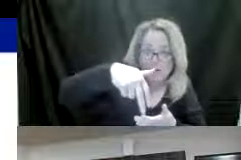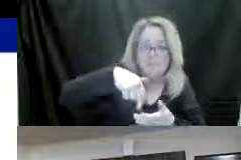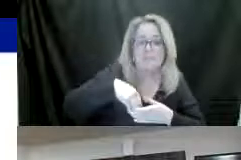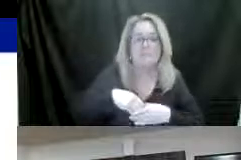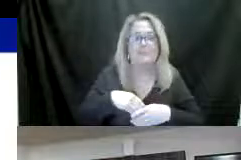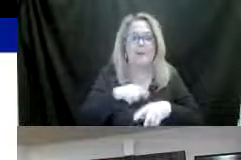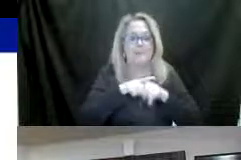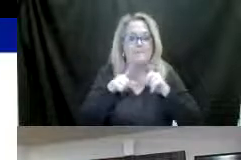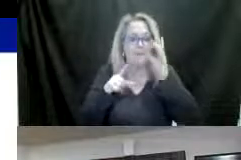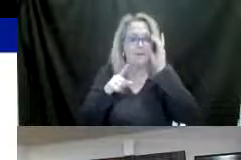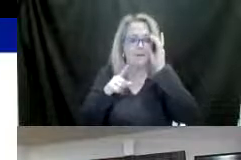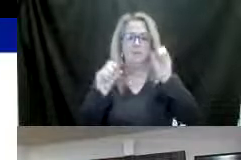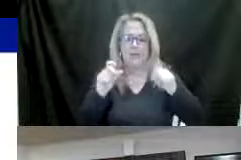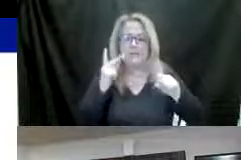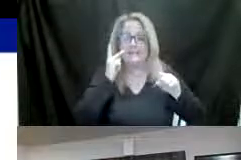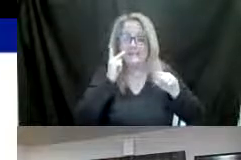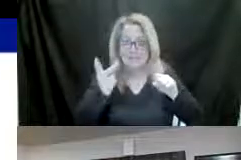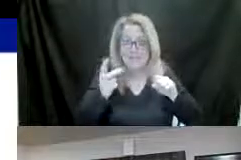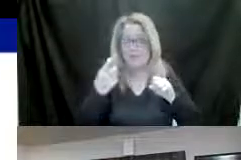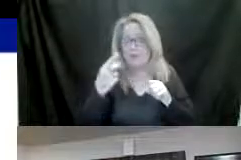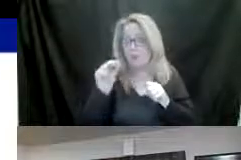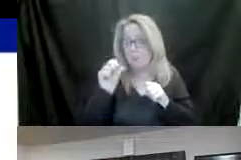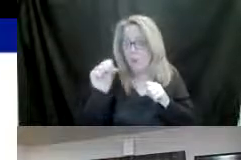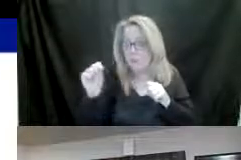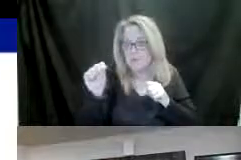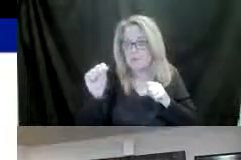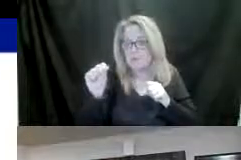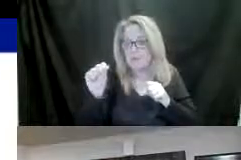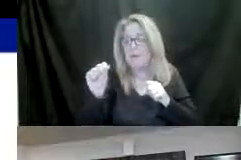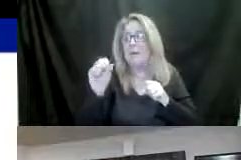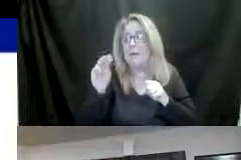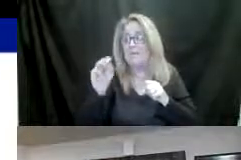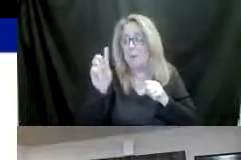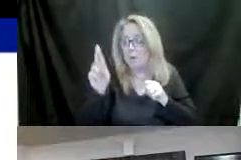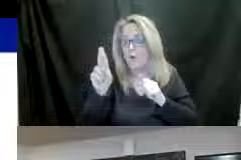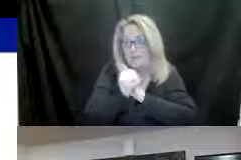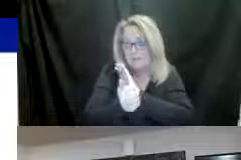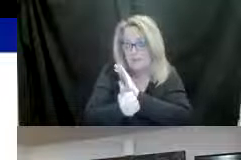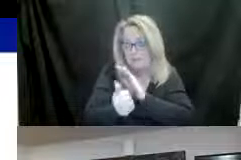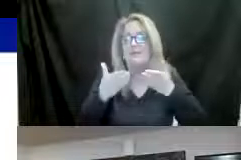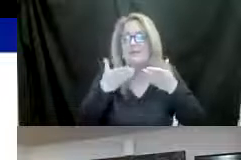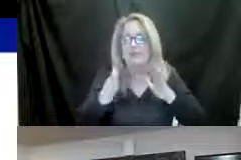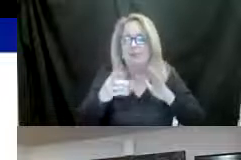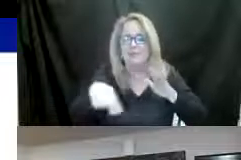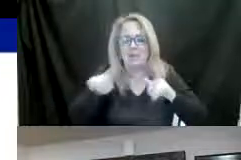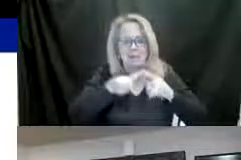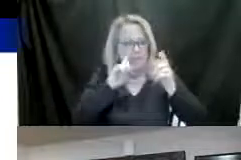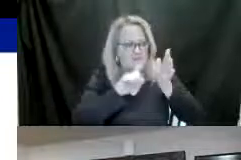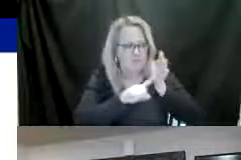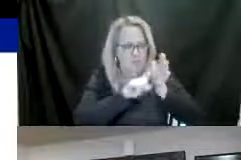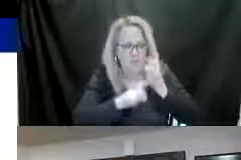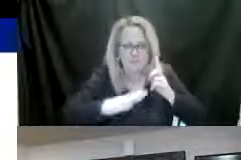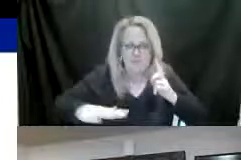great progression of these gross motor skills, which also allow a child to start to explore the environment around